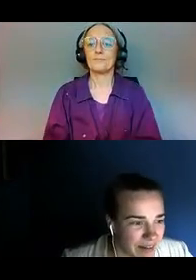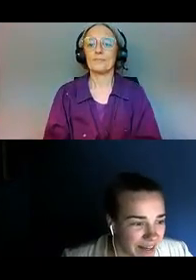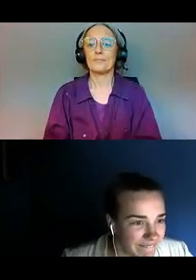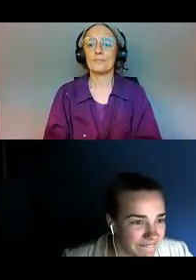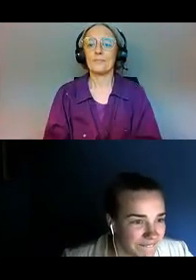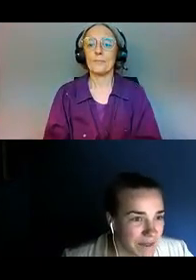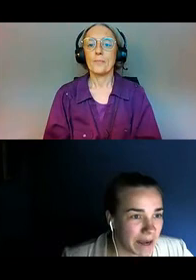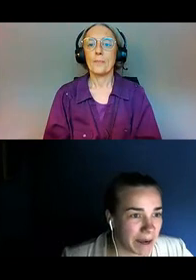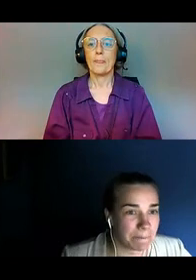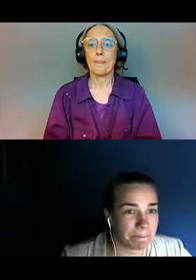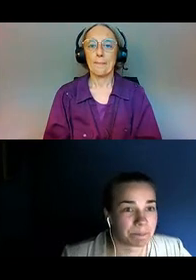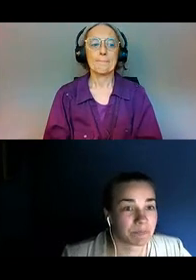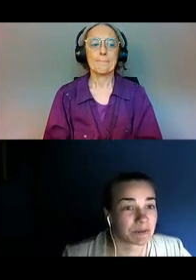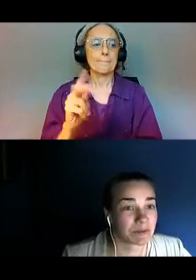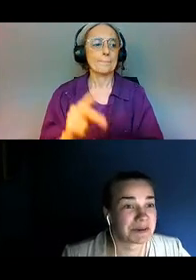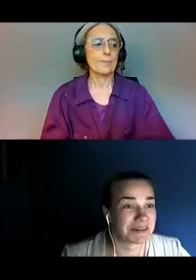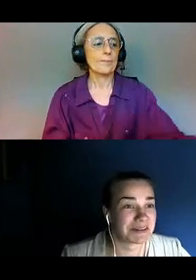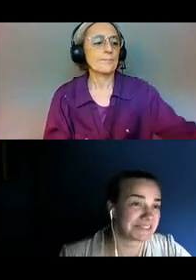Okay.